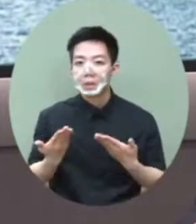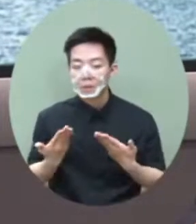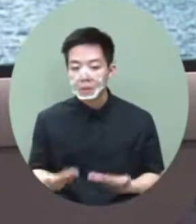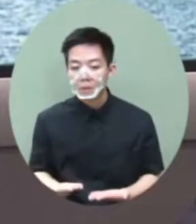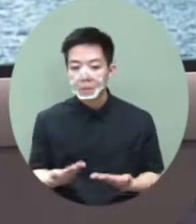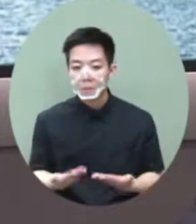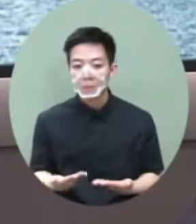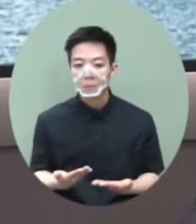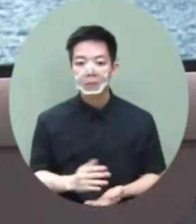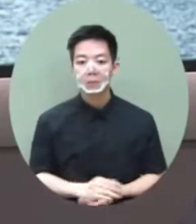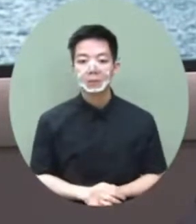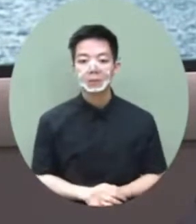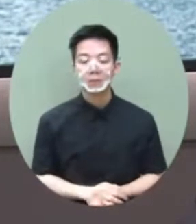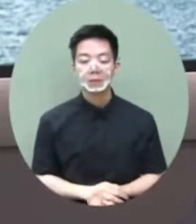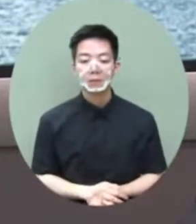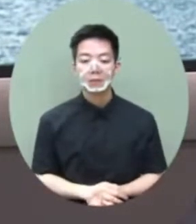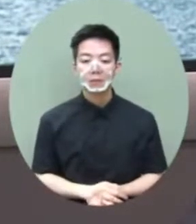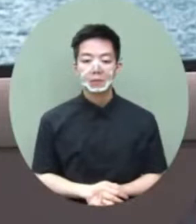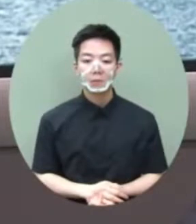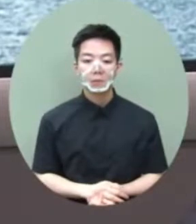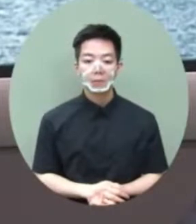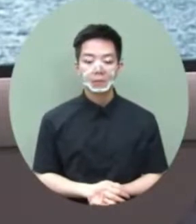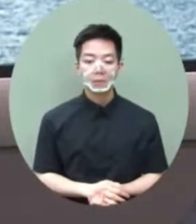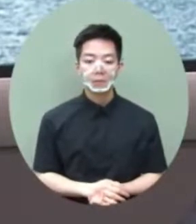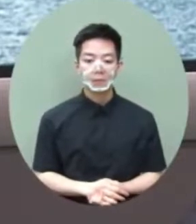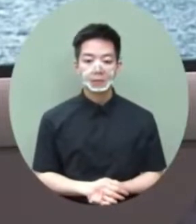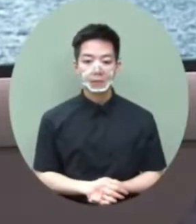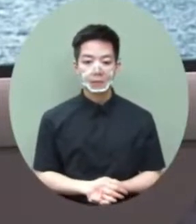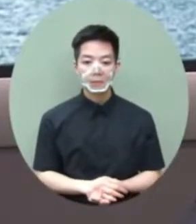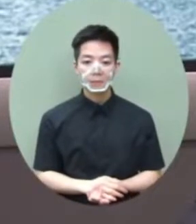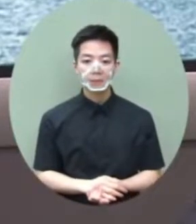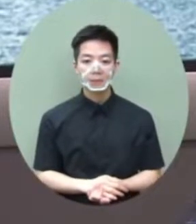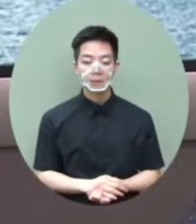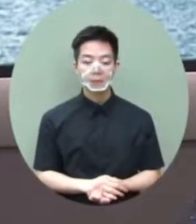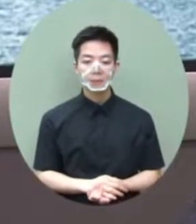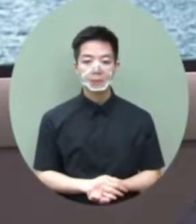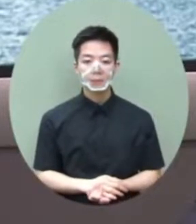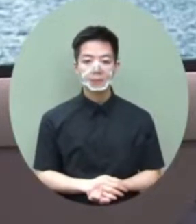isn't for caring for elderly patients.